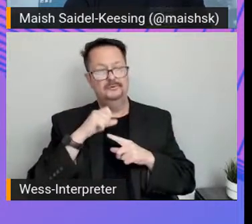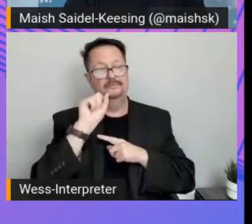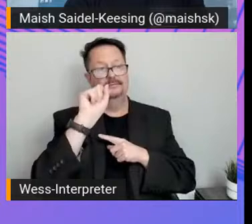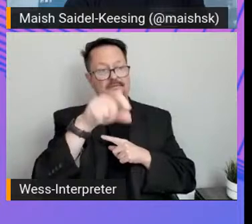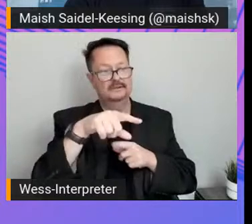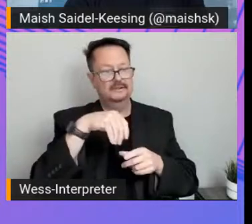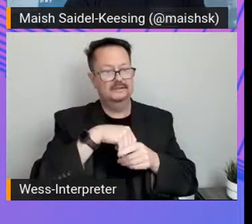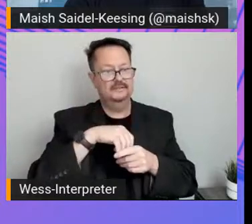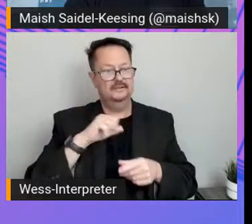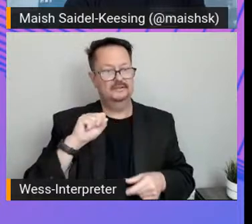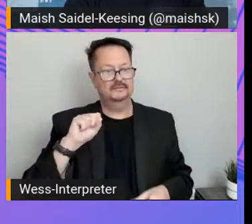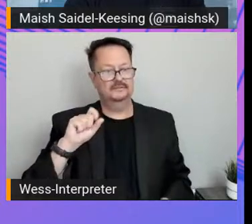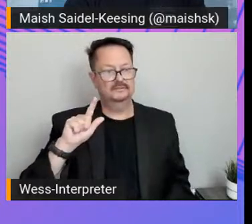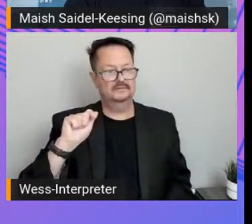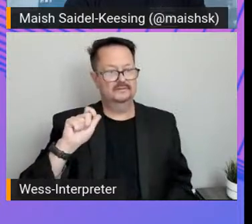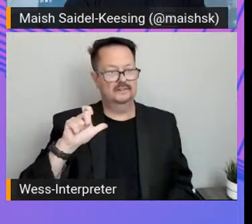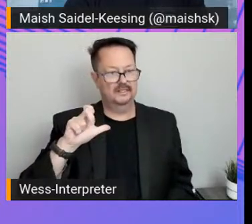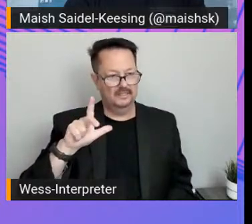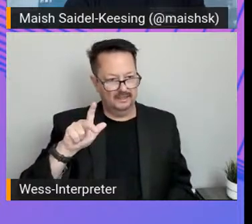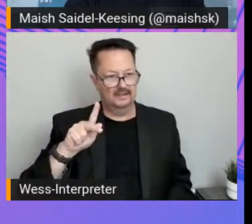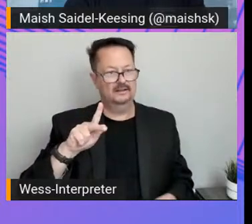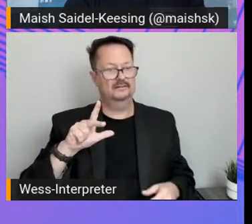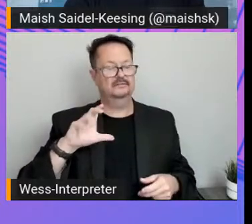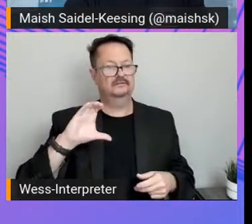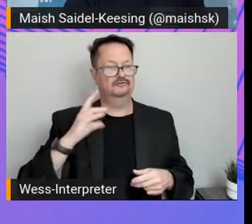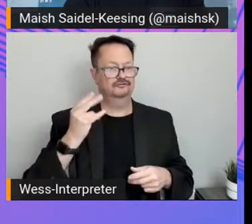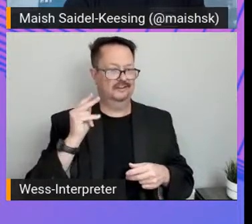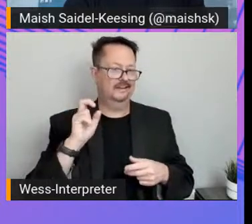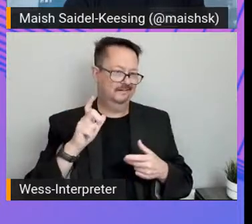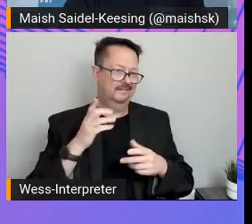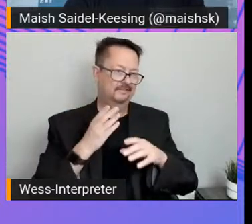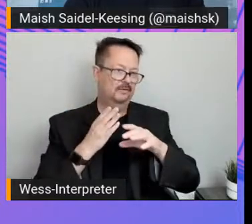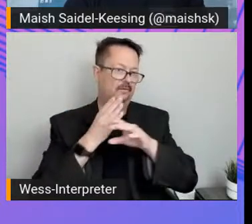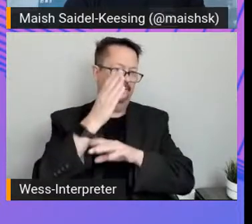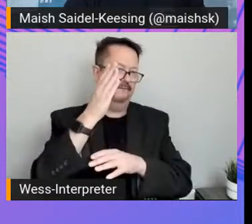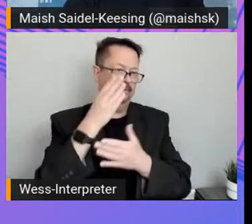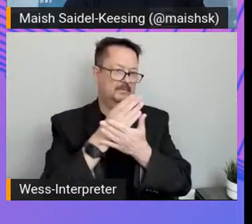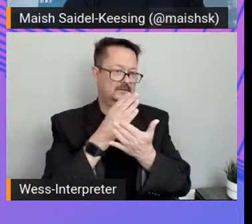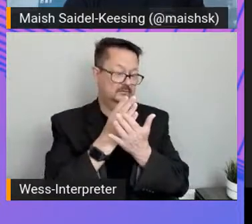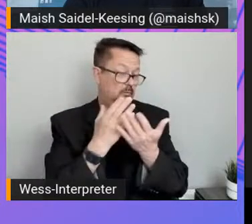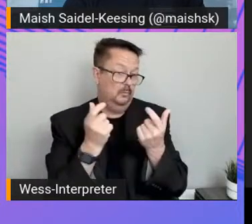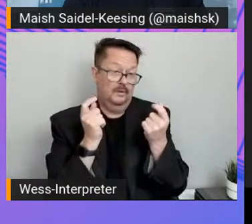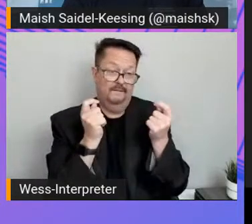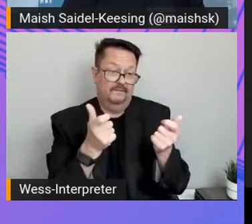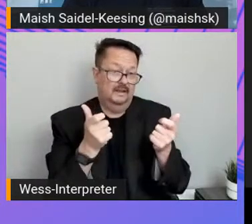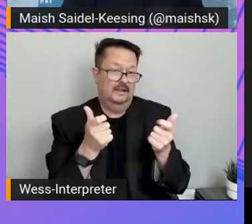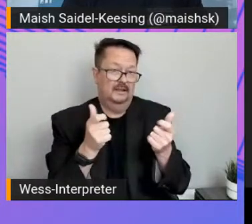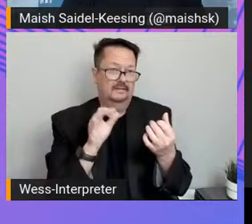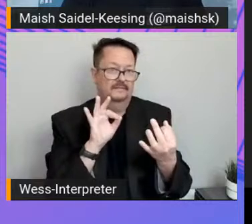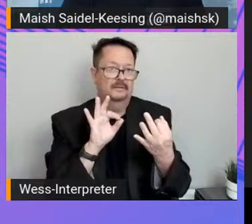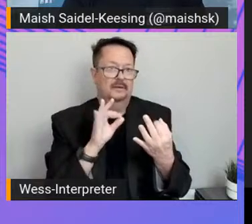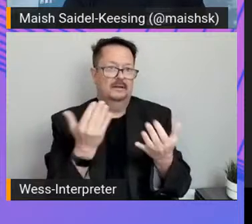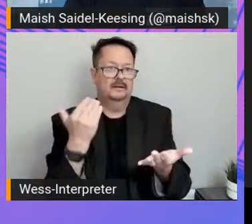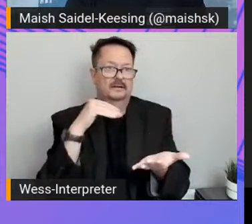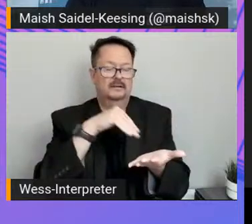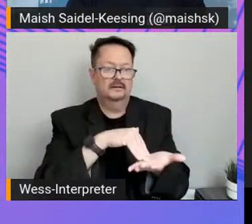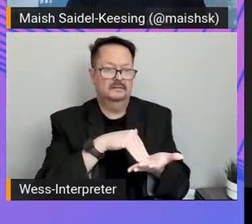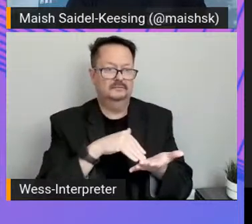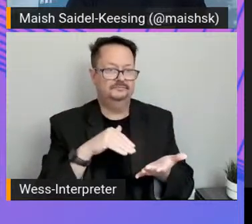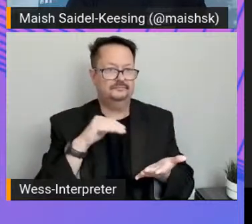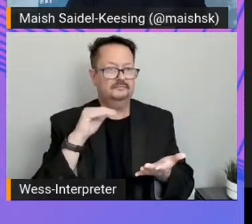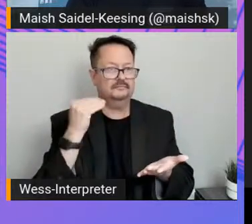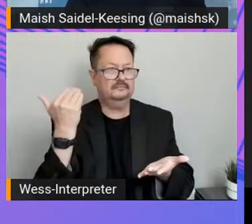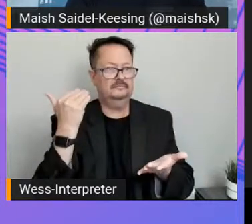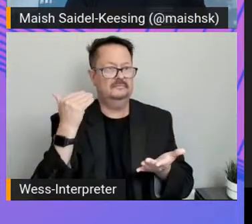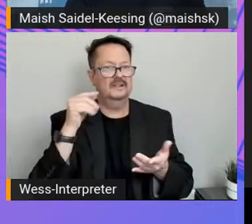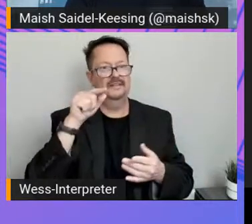channel anytime they're over budget. And the whole idea here is we wanted fast feedback again. Yeah, we want to let devs do what so what